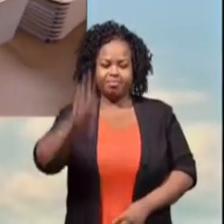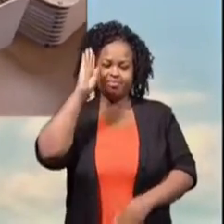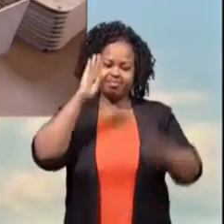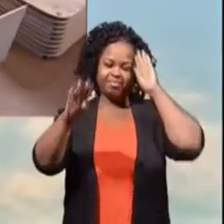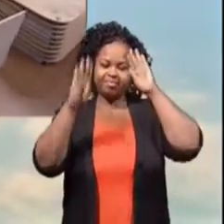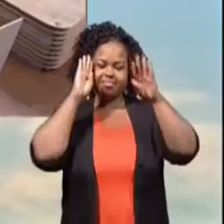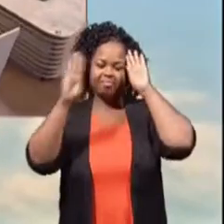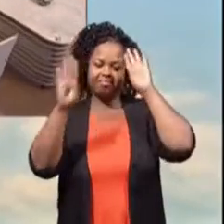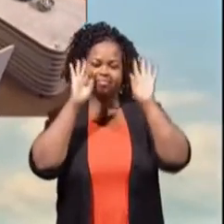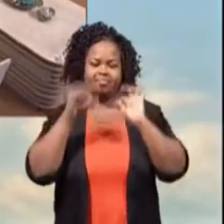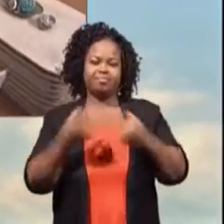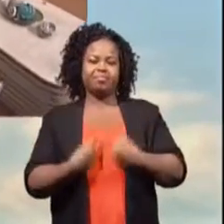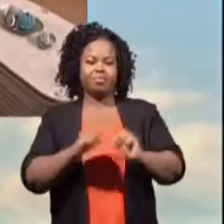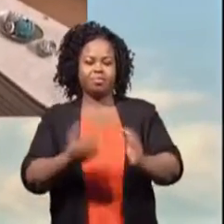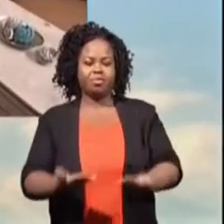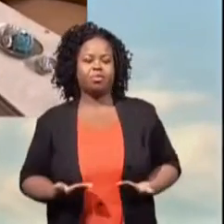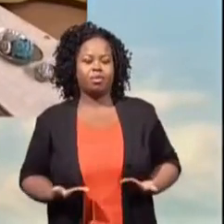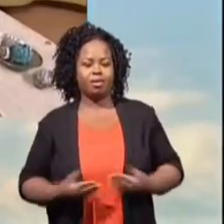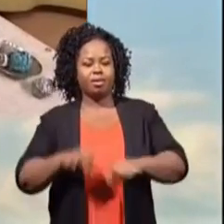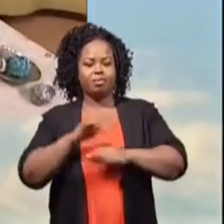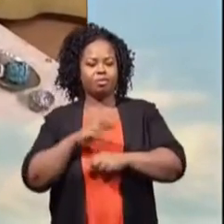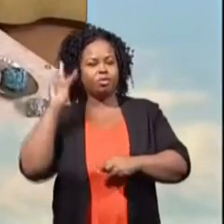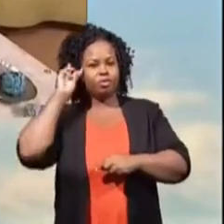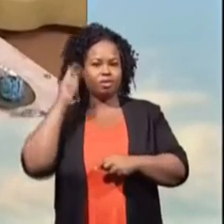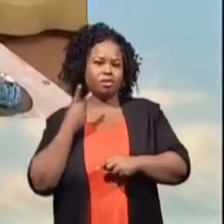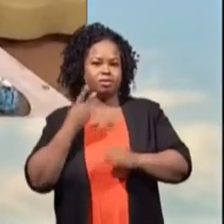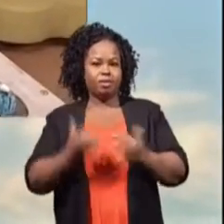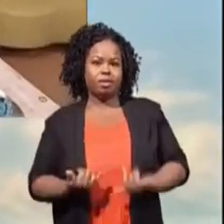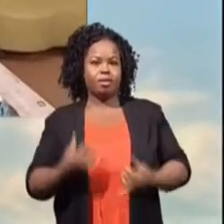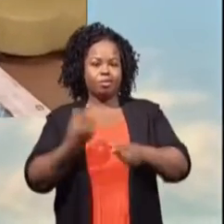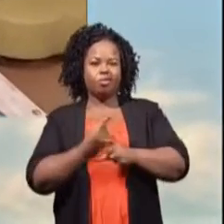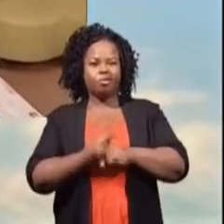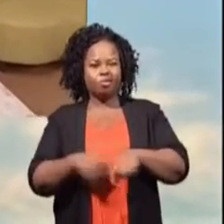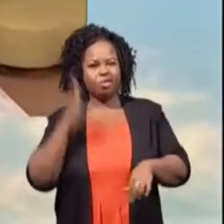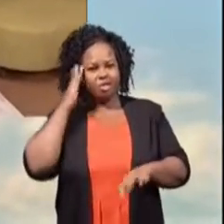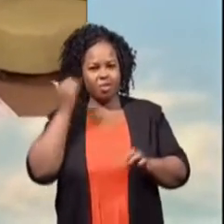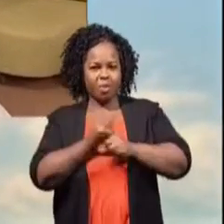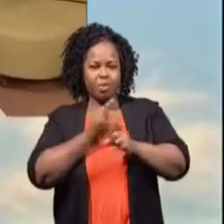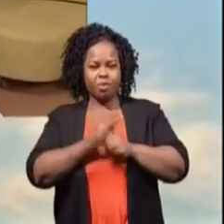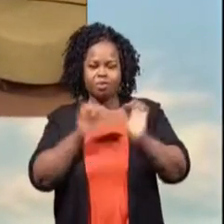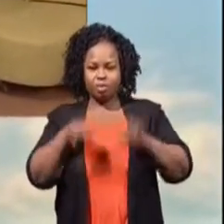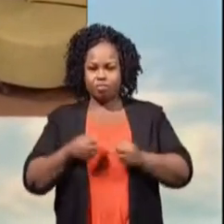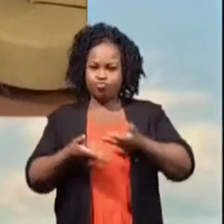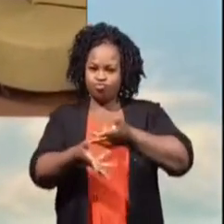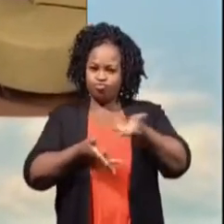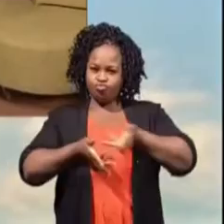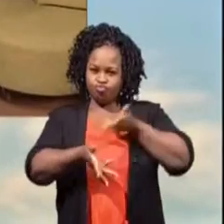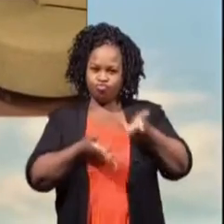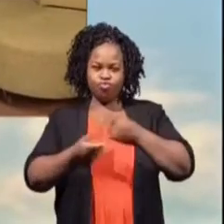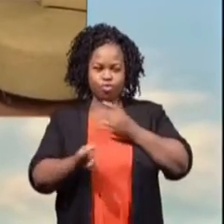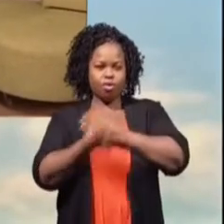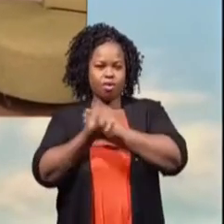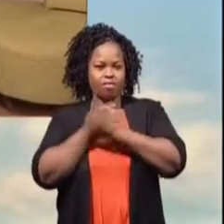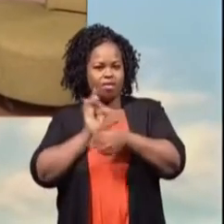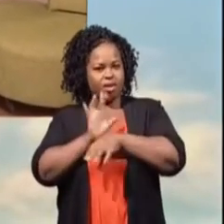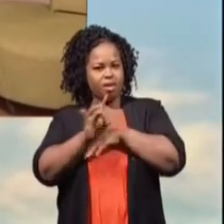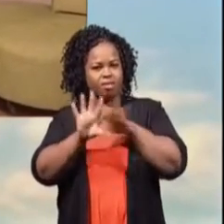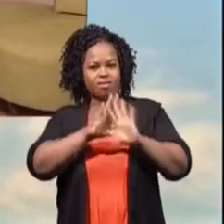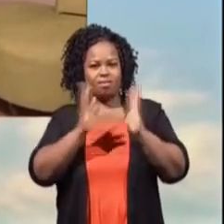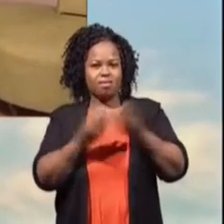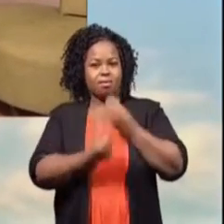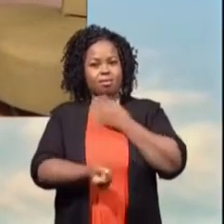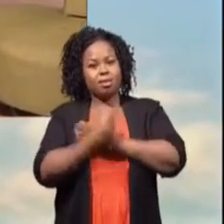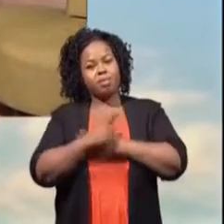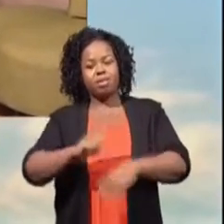machane na bo di roba tangana etsa comeback ya mushumo wa shift ke during the week la tsa gore le ke nalelo le gore rena le wena relation ka lotse leng gore tlhakana le tsona tsa tsegile